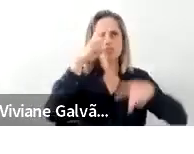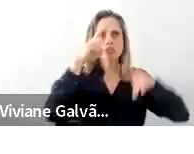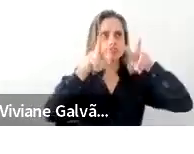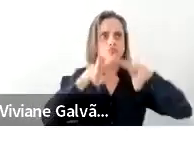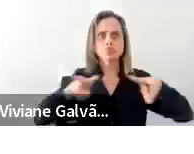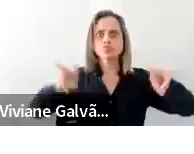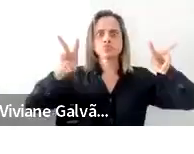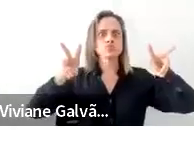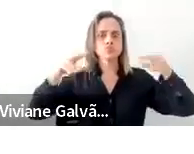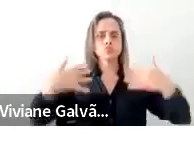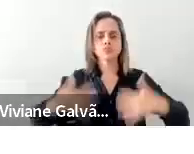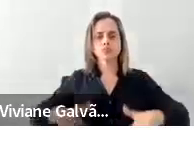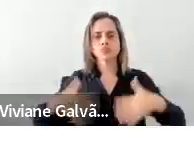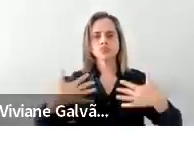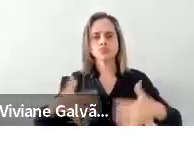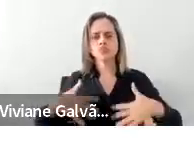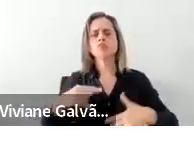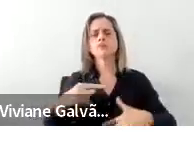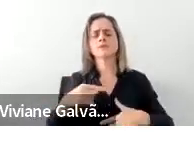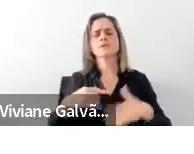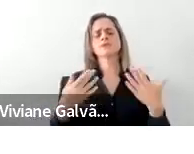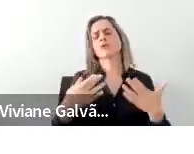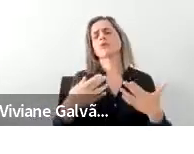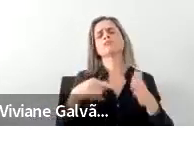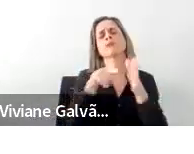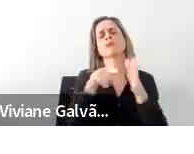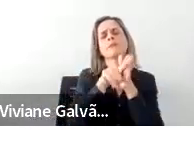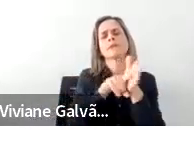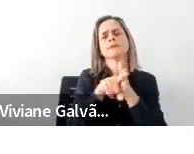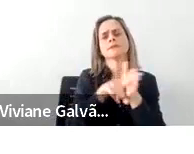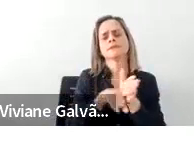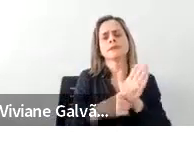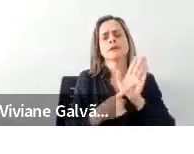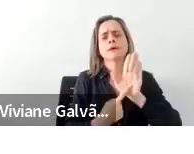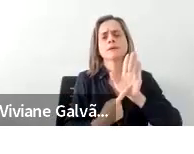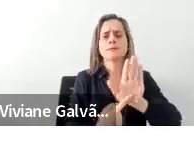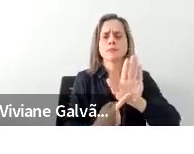against some kind of universal